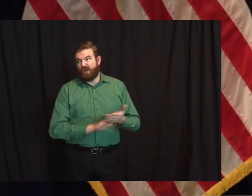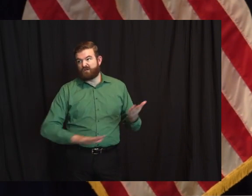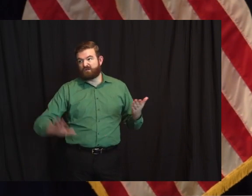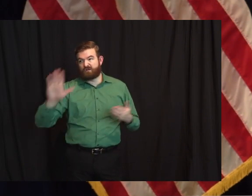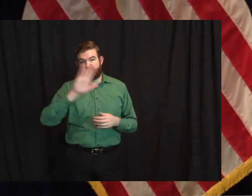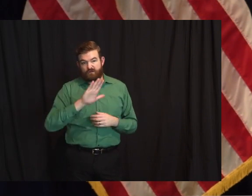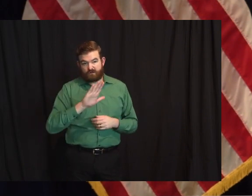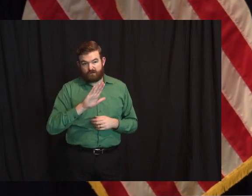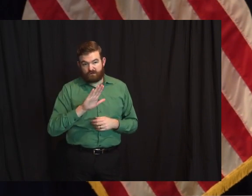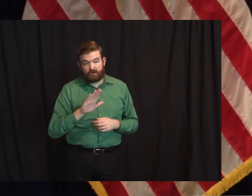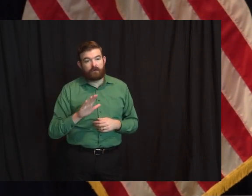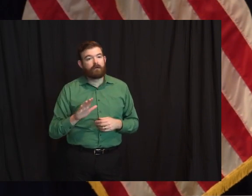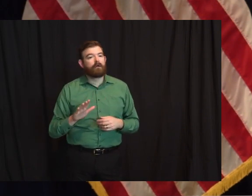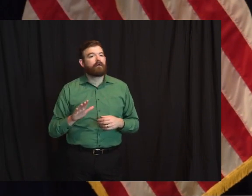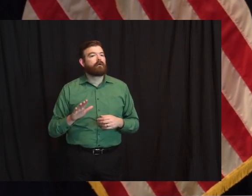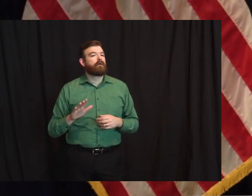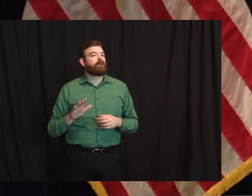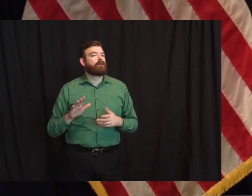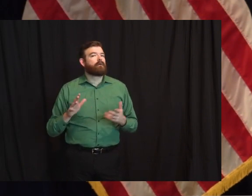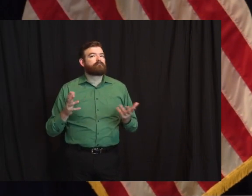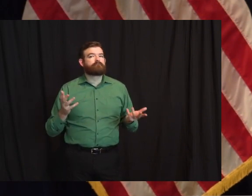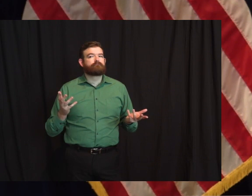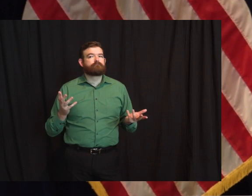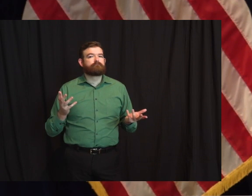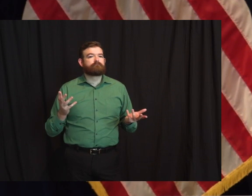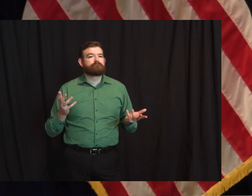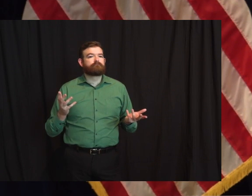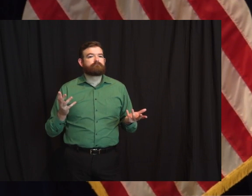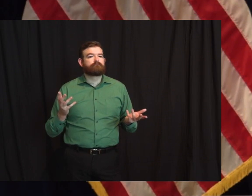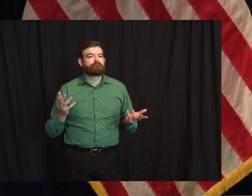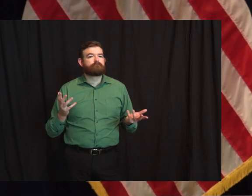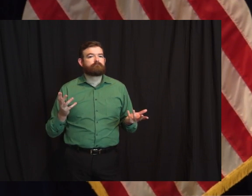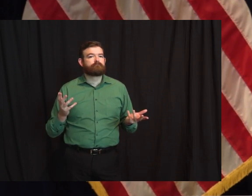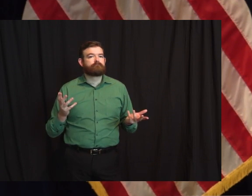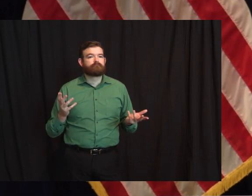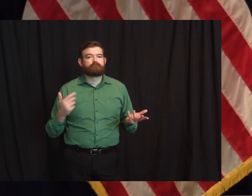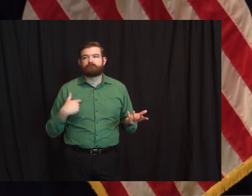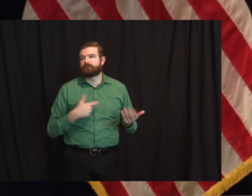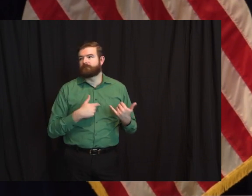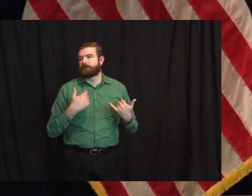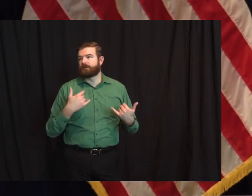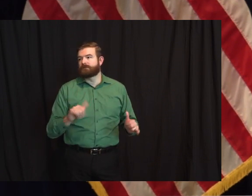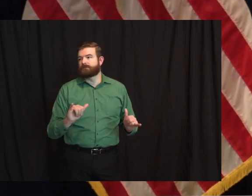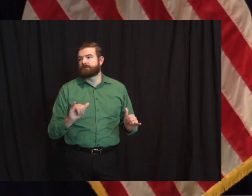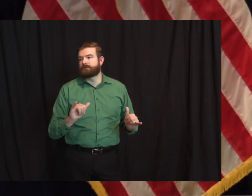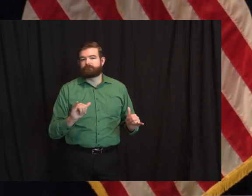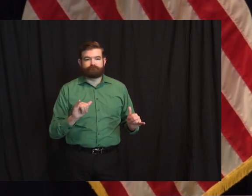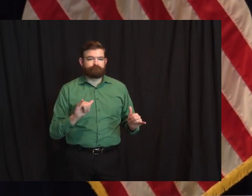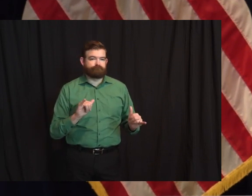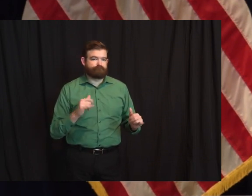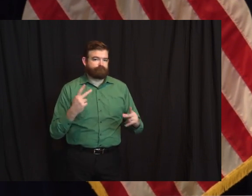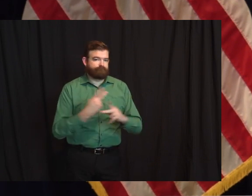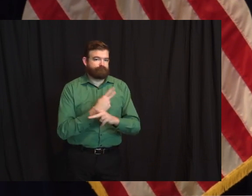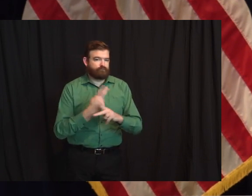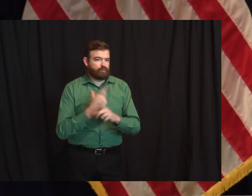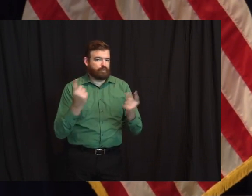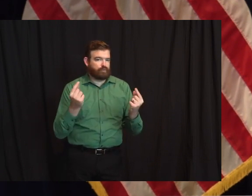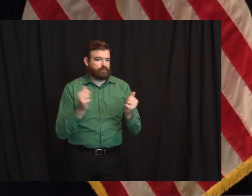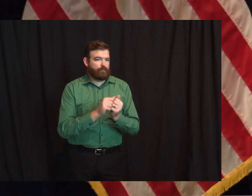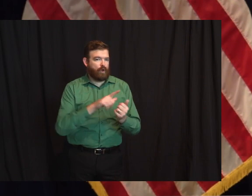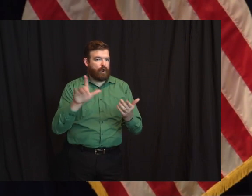you yet. This is something that I think we're all trying to get our arms around. You've started to see certain universities around the